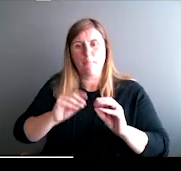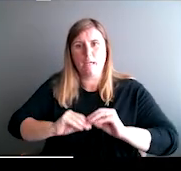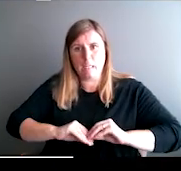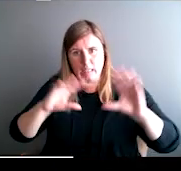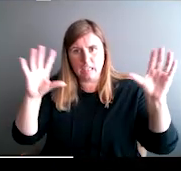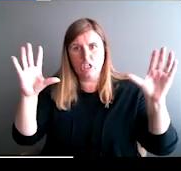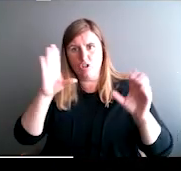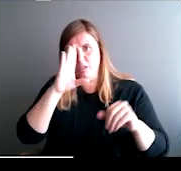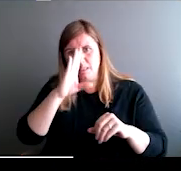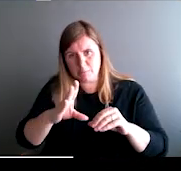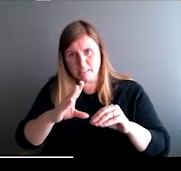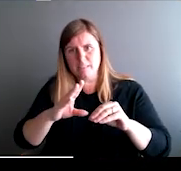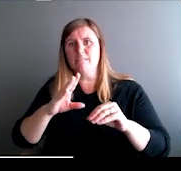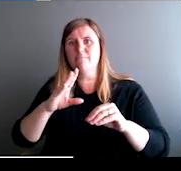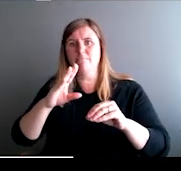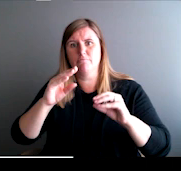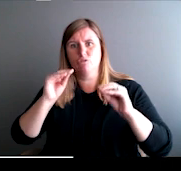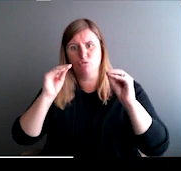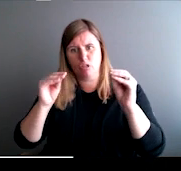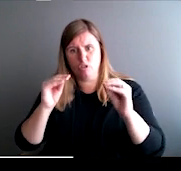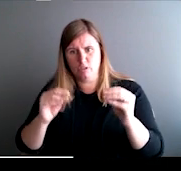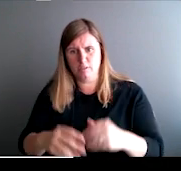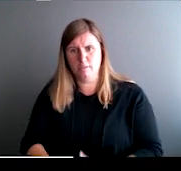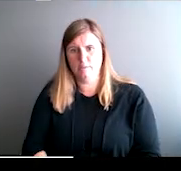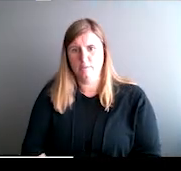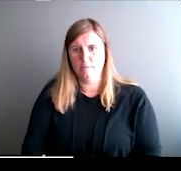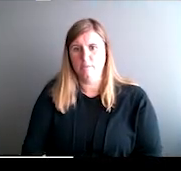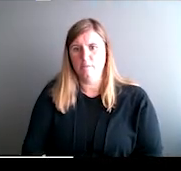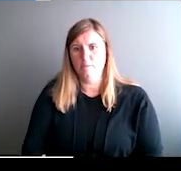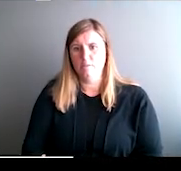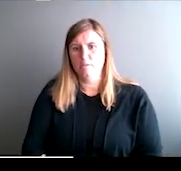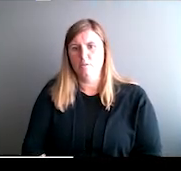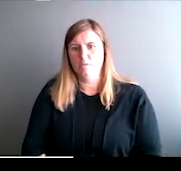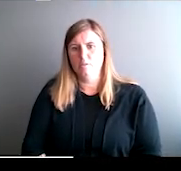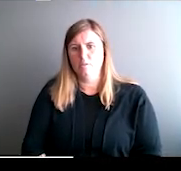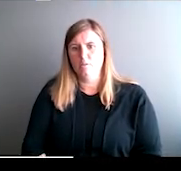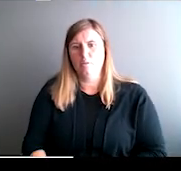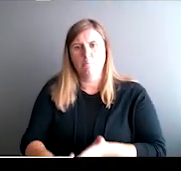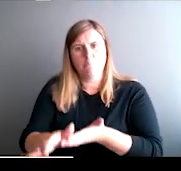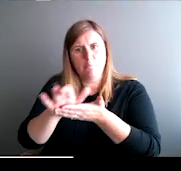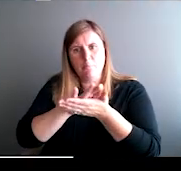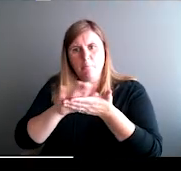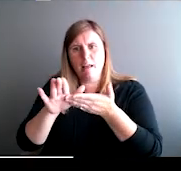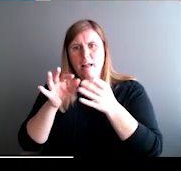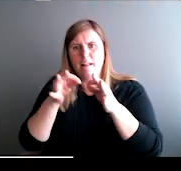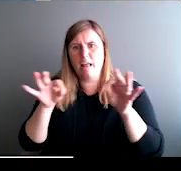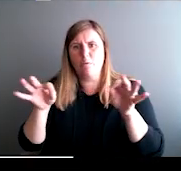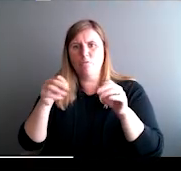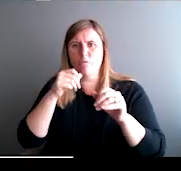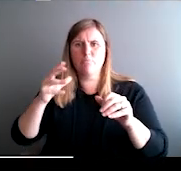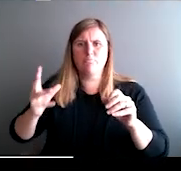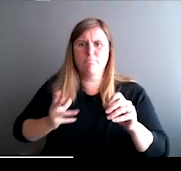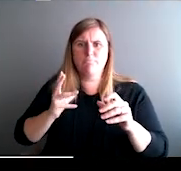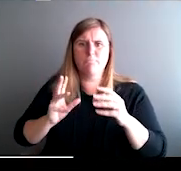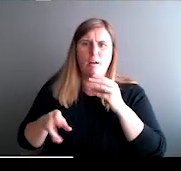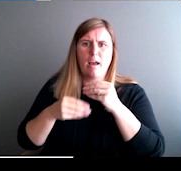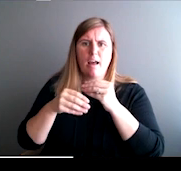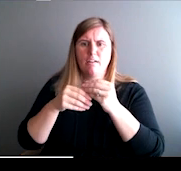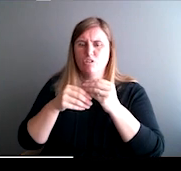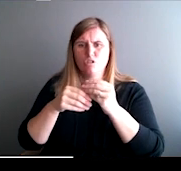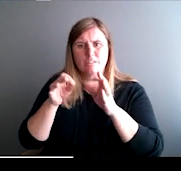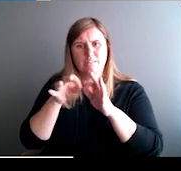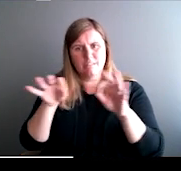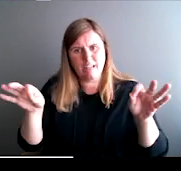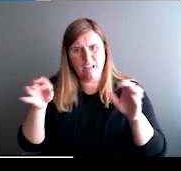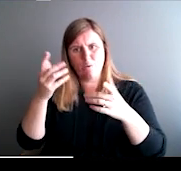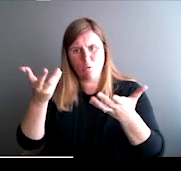clear, explicit instructions. Use plain language, don't add a lot of stuff. Simply state what you